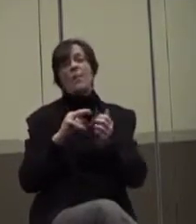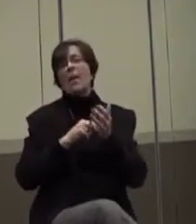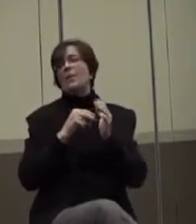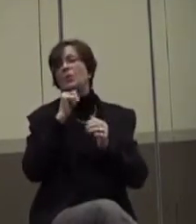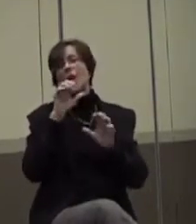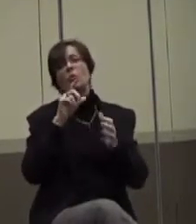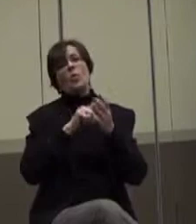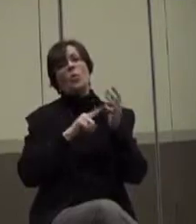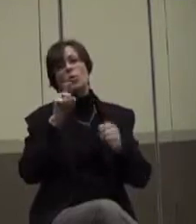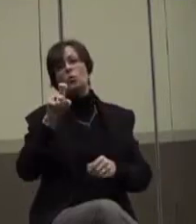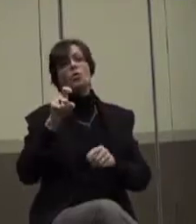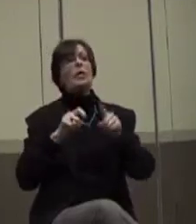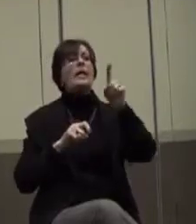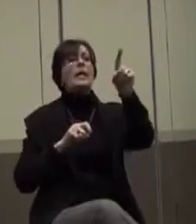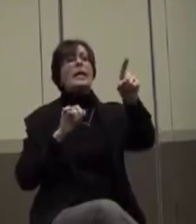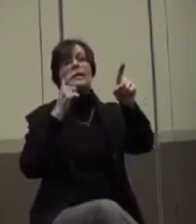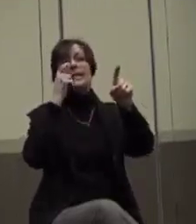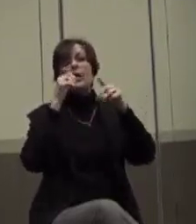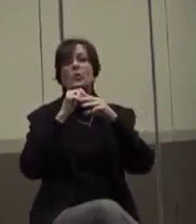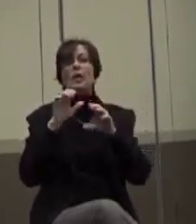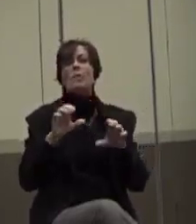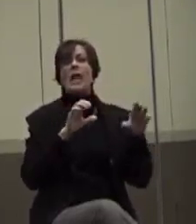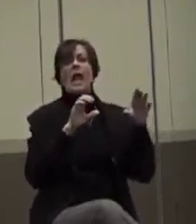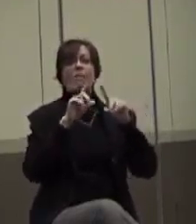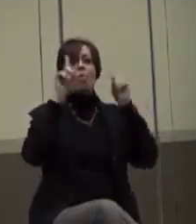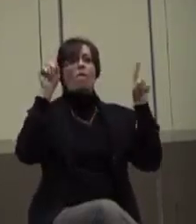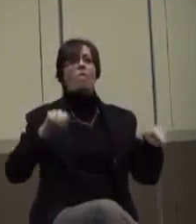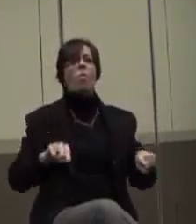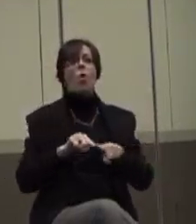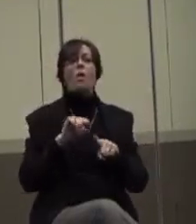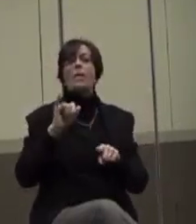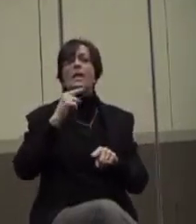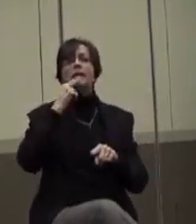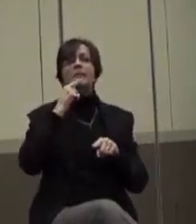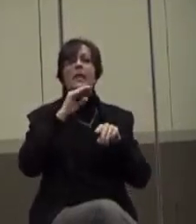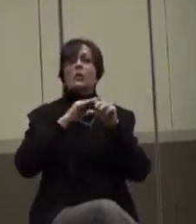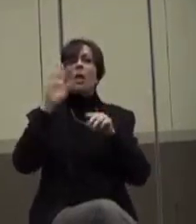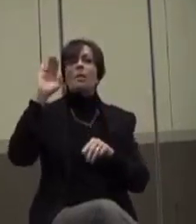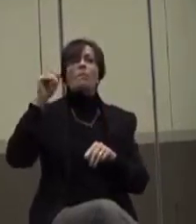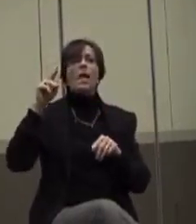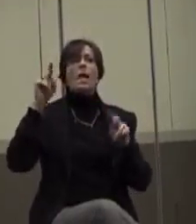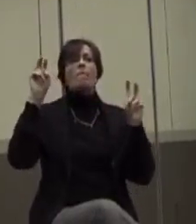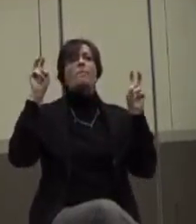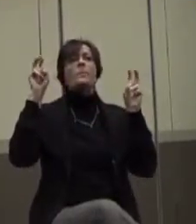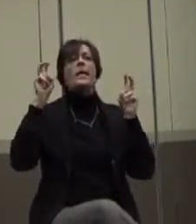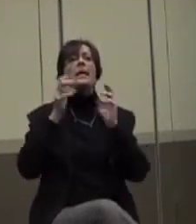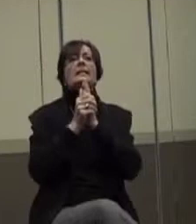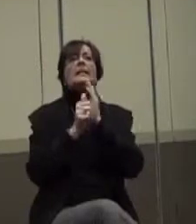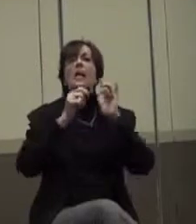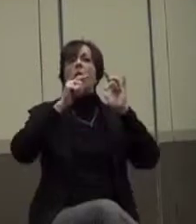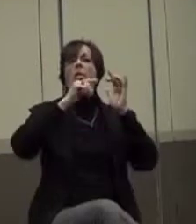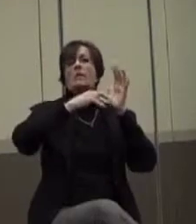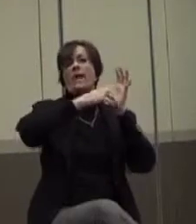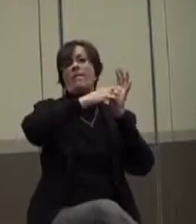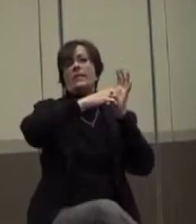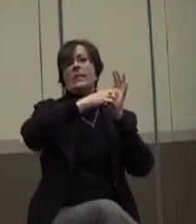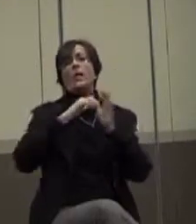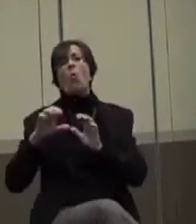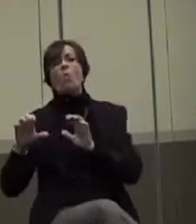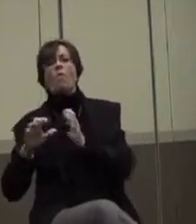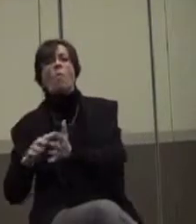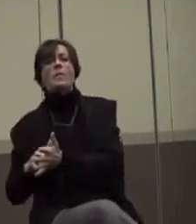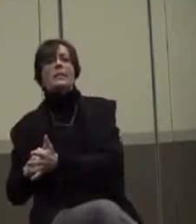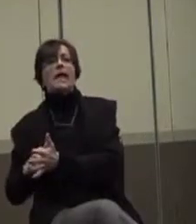doing. What's interesting on our behavior forms, it says on the BIP, is this a skill deficit or performance deficit?